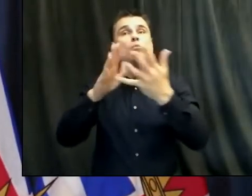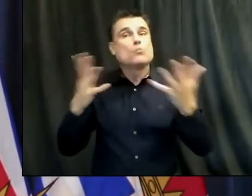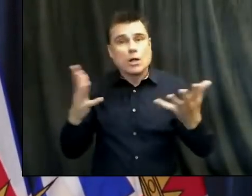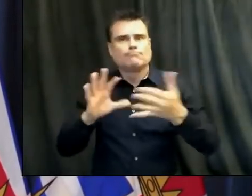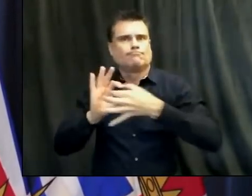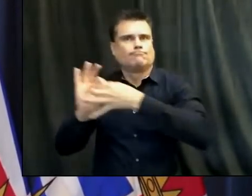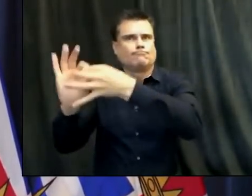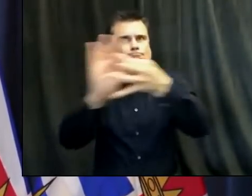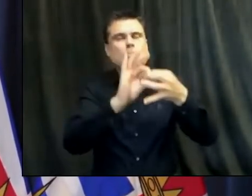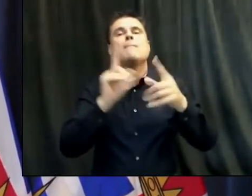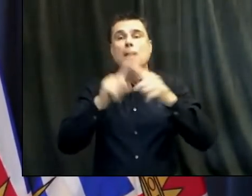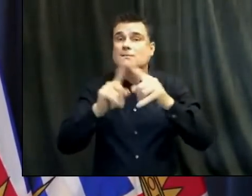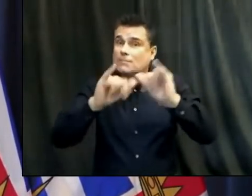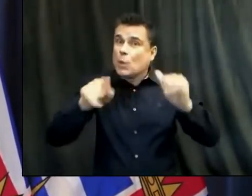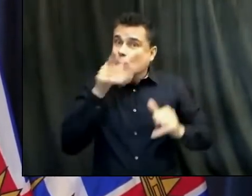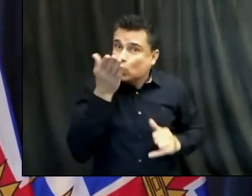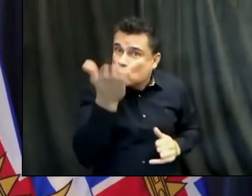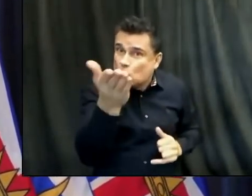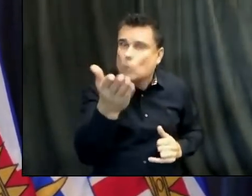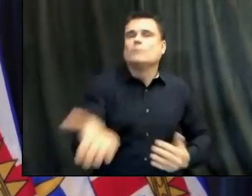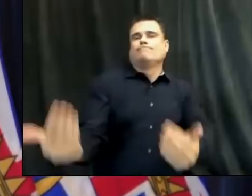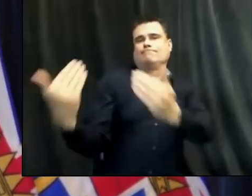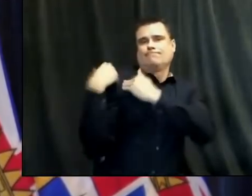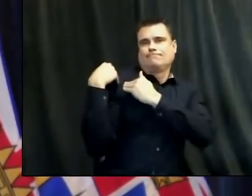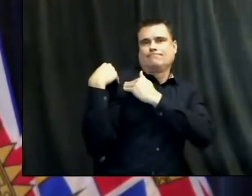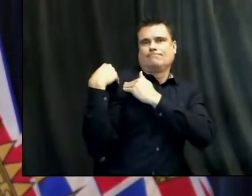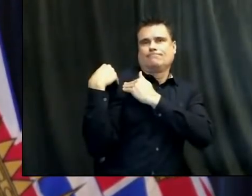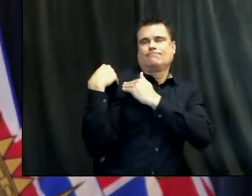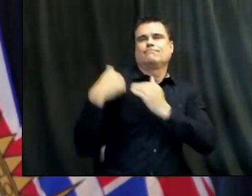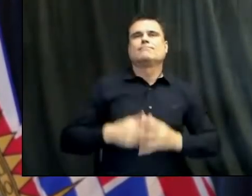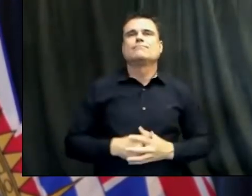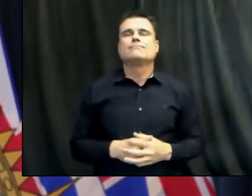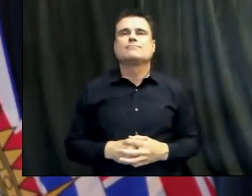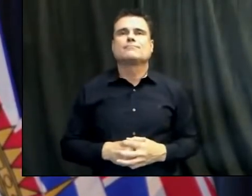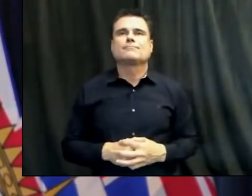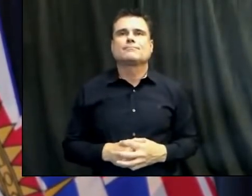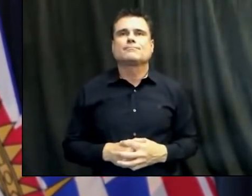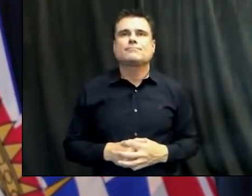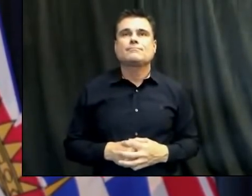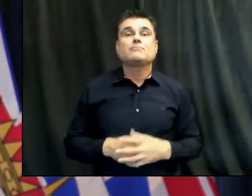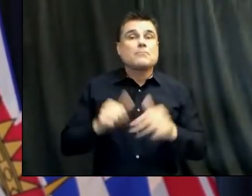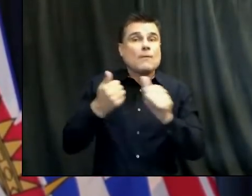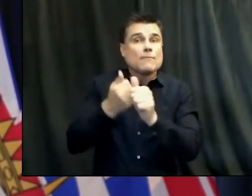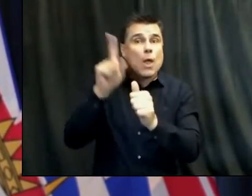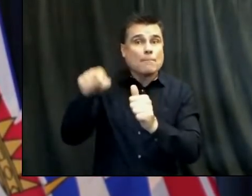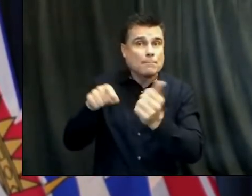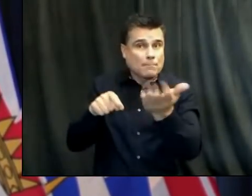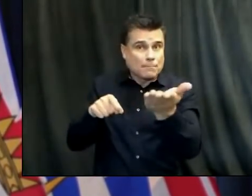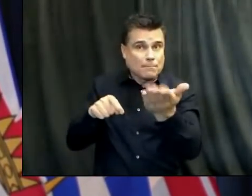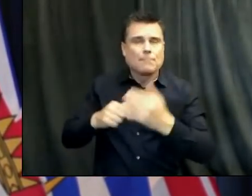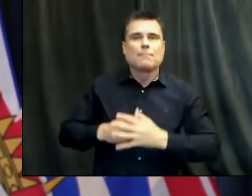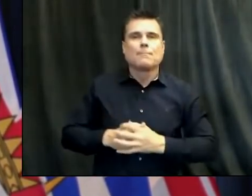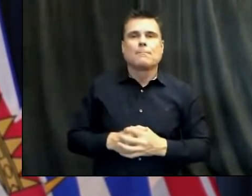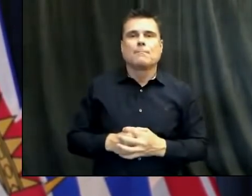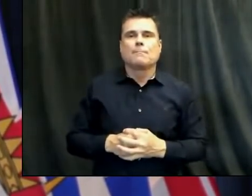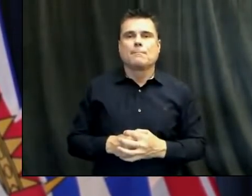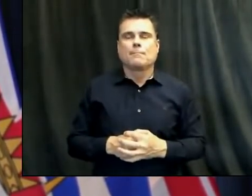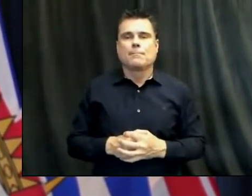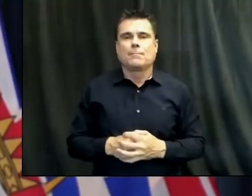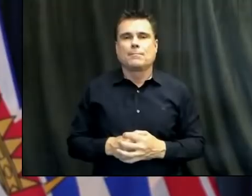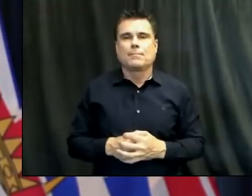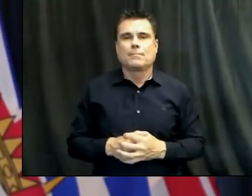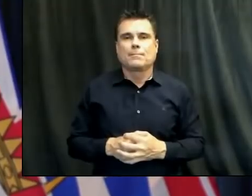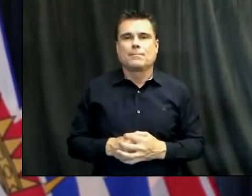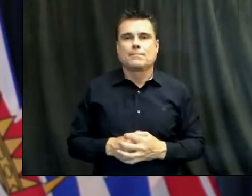Ashley, do you have a follow-up? I do, yeah. So today has statistically broken some kind of